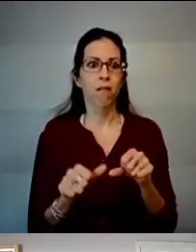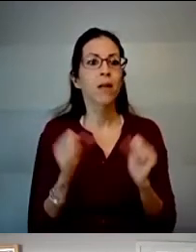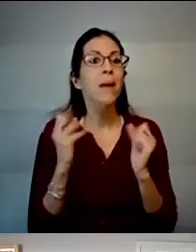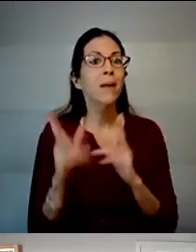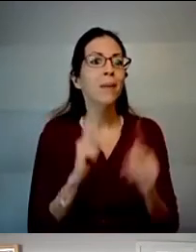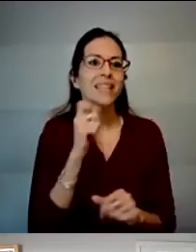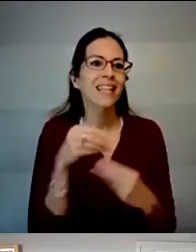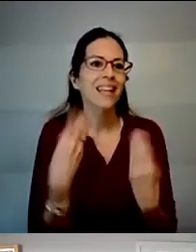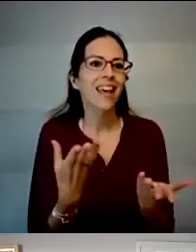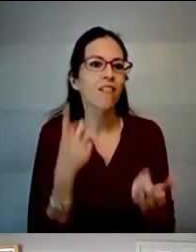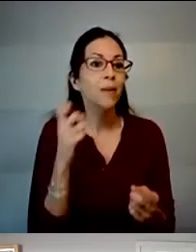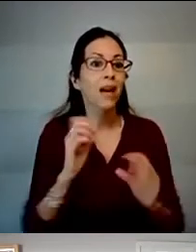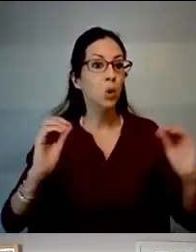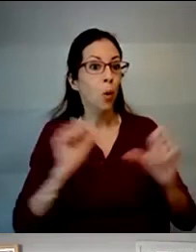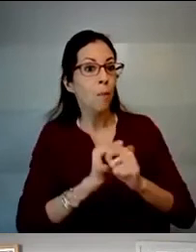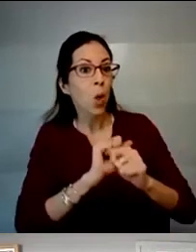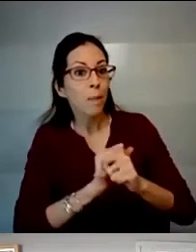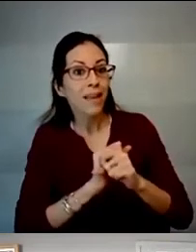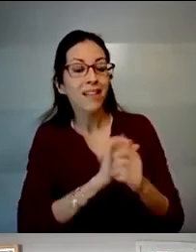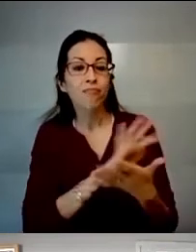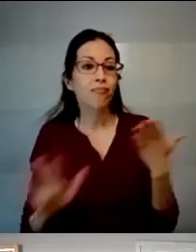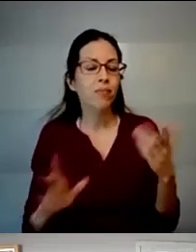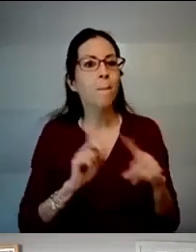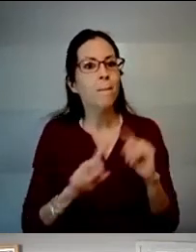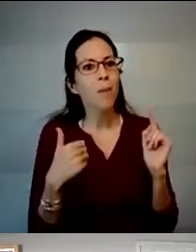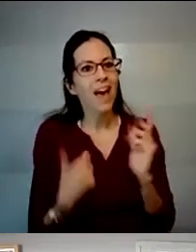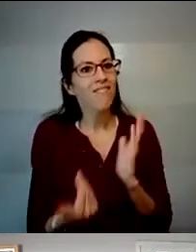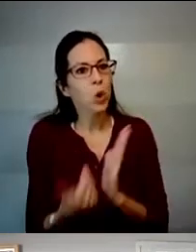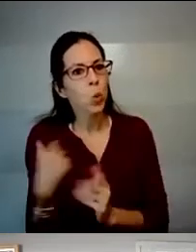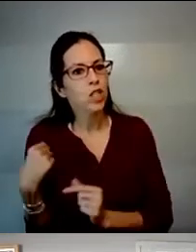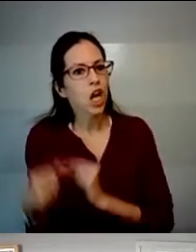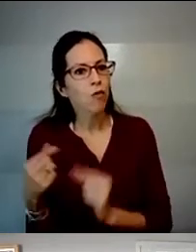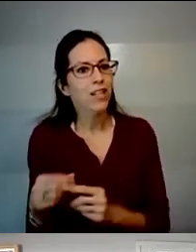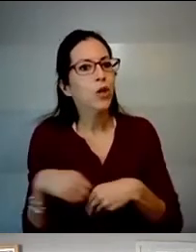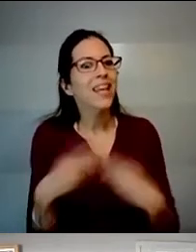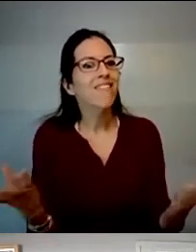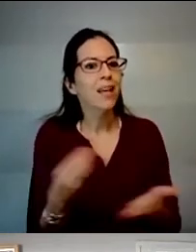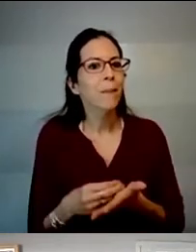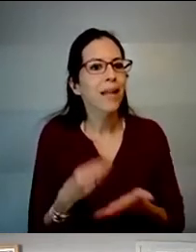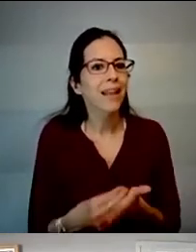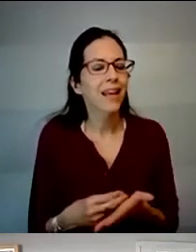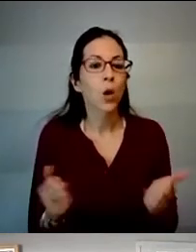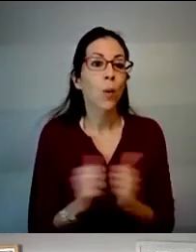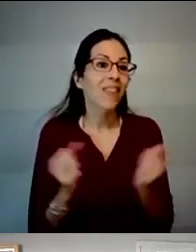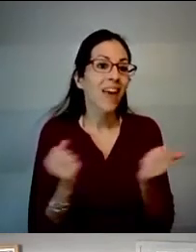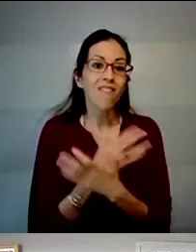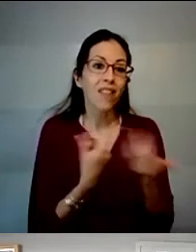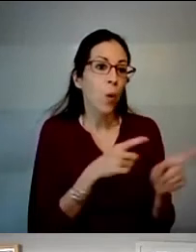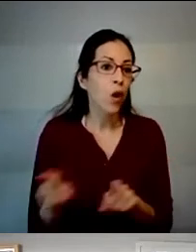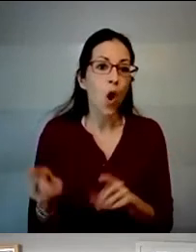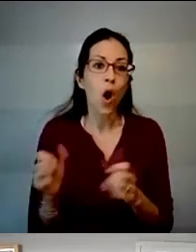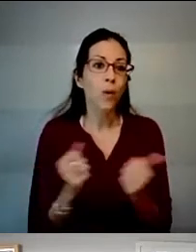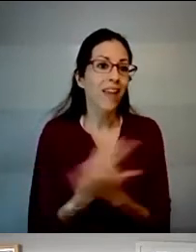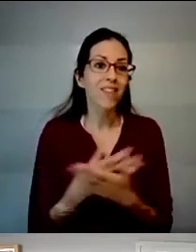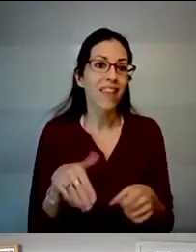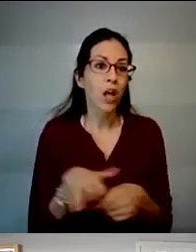everything, but then I think we saw a whole new generation giving money with everything that was going on. I know here locally, with George Floyd, I mean, my